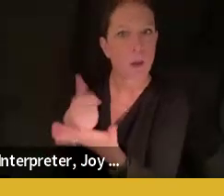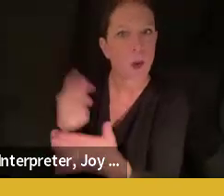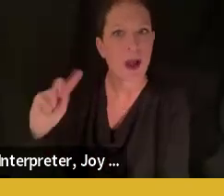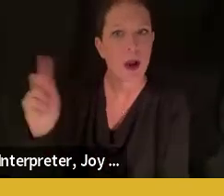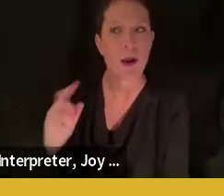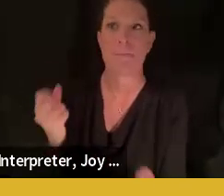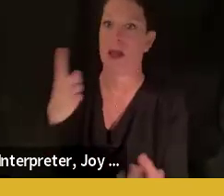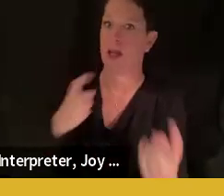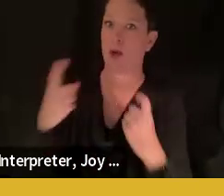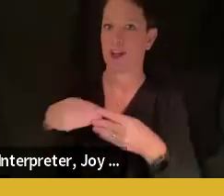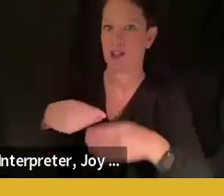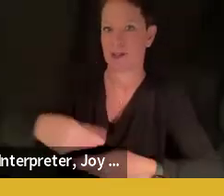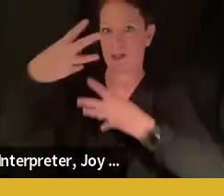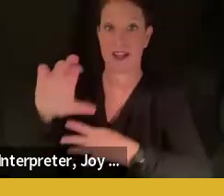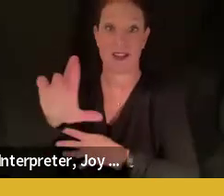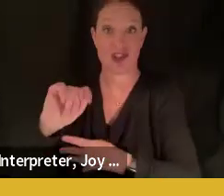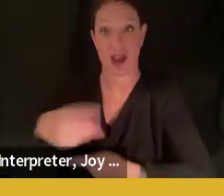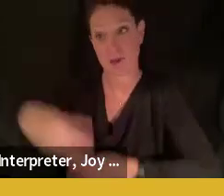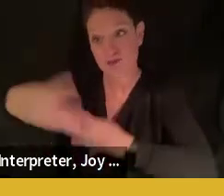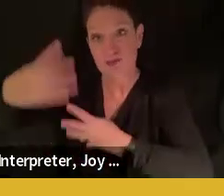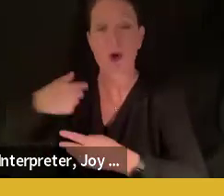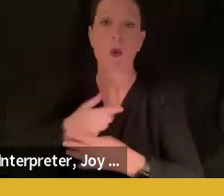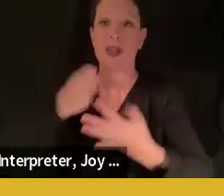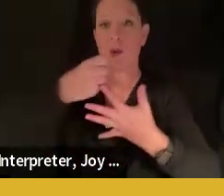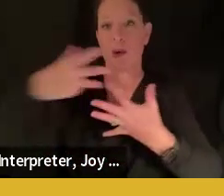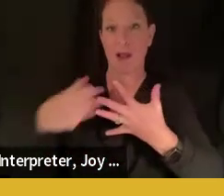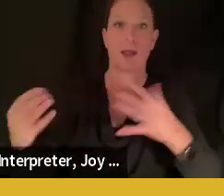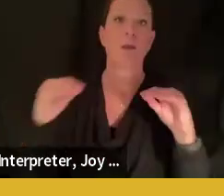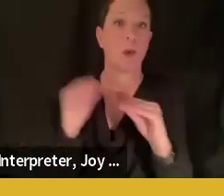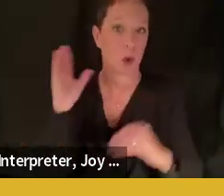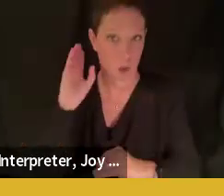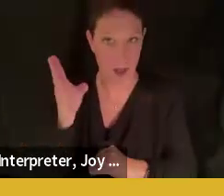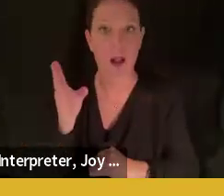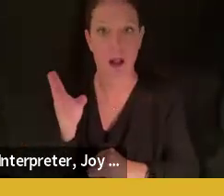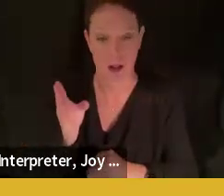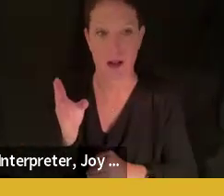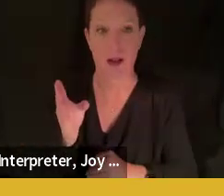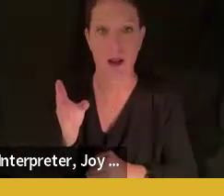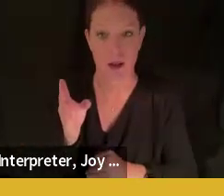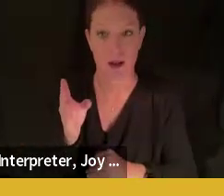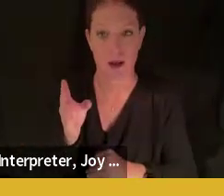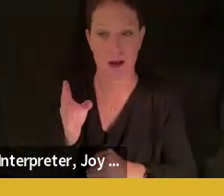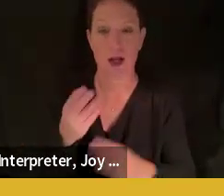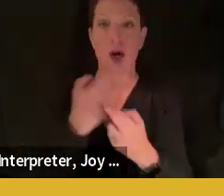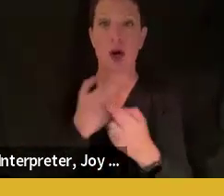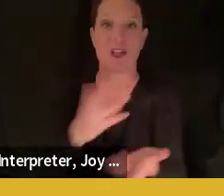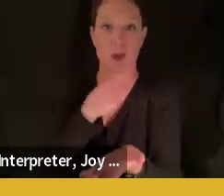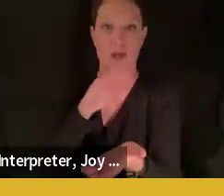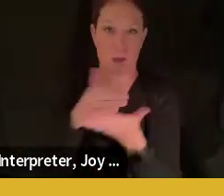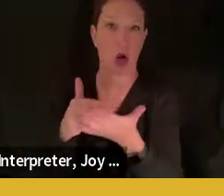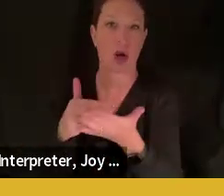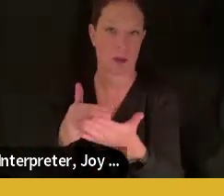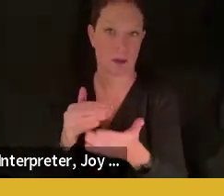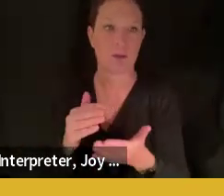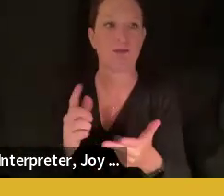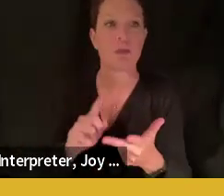of questions about this in the chat, and we will go over even more detail in our resource section next